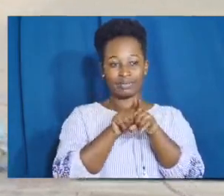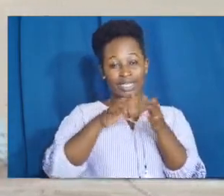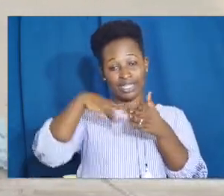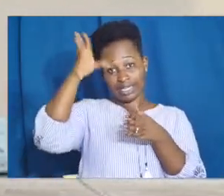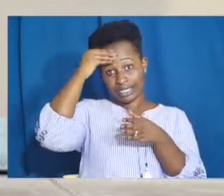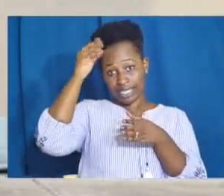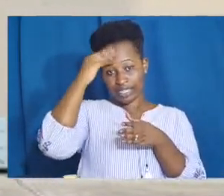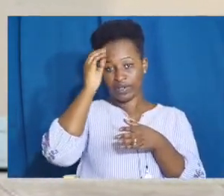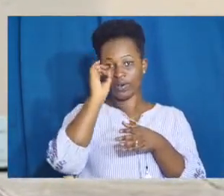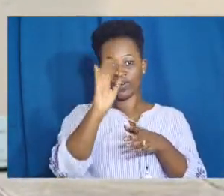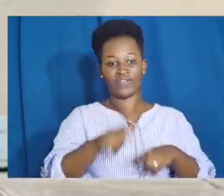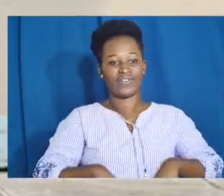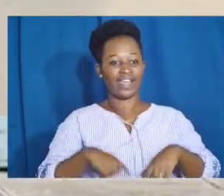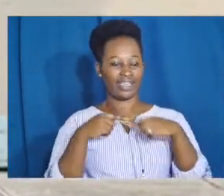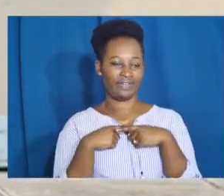of life.